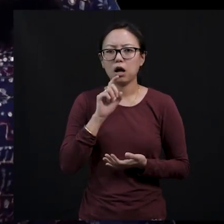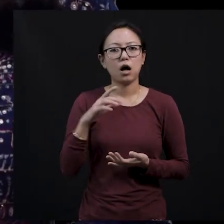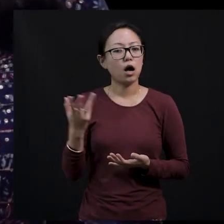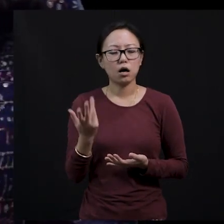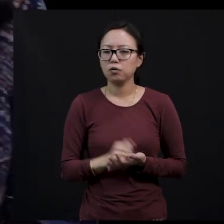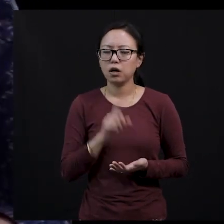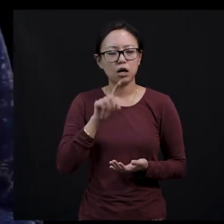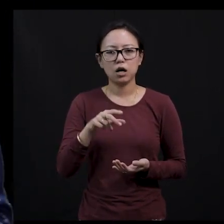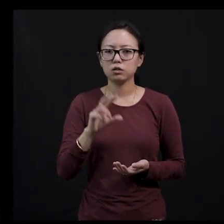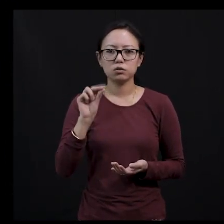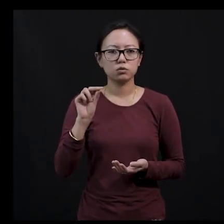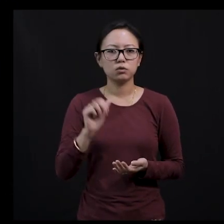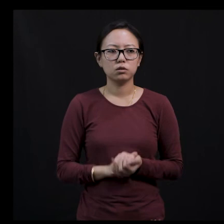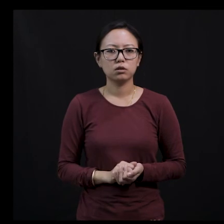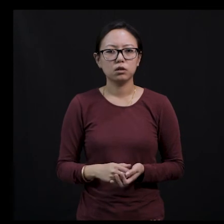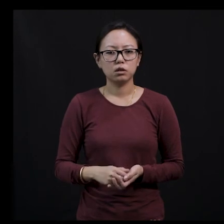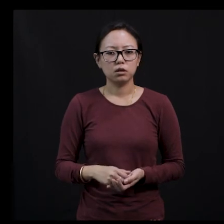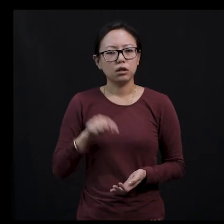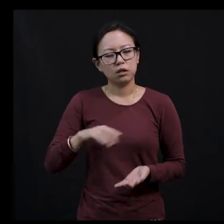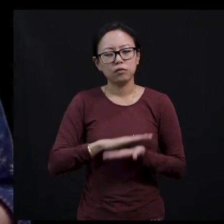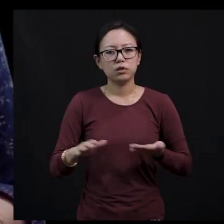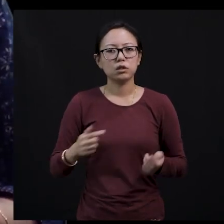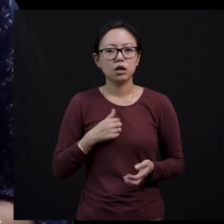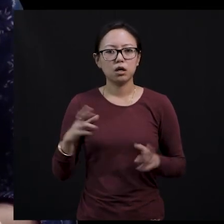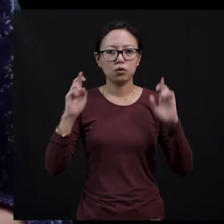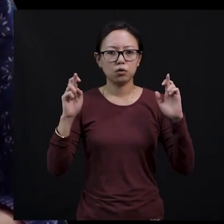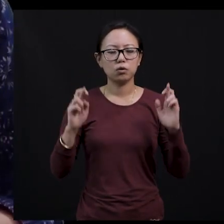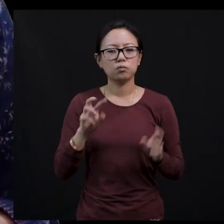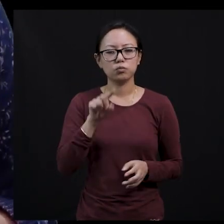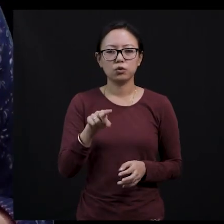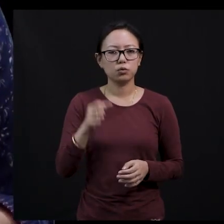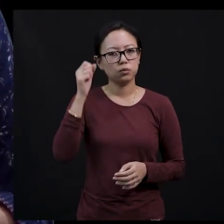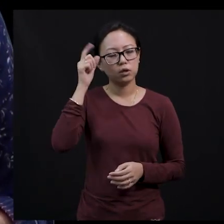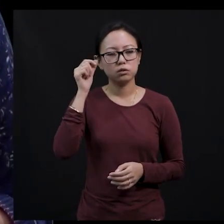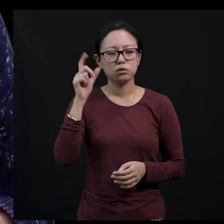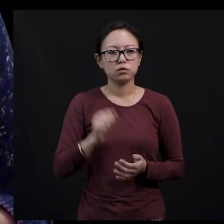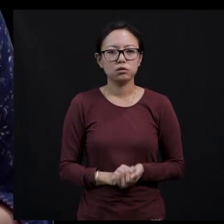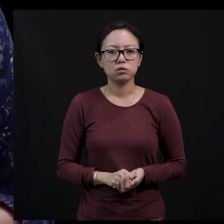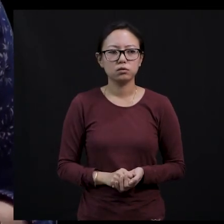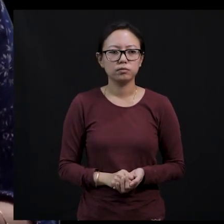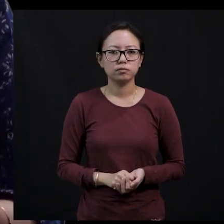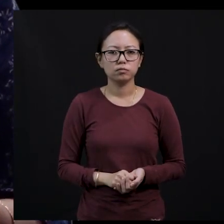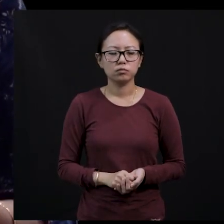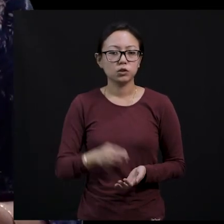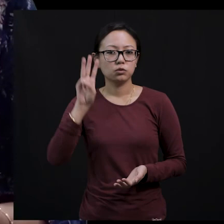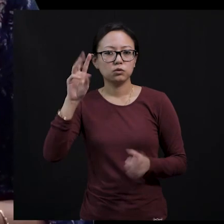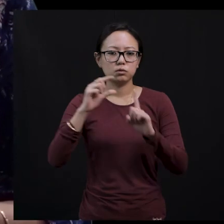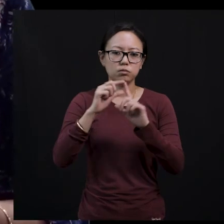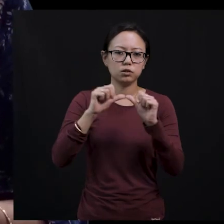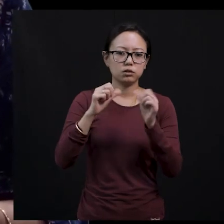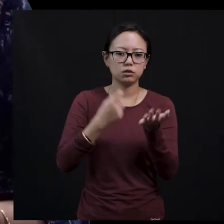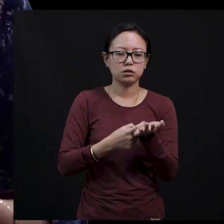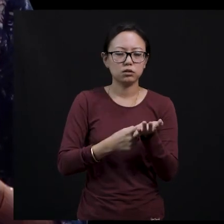the end of the class. I do hope that you've understood, because I've broken this whole lesson into 3 parts